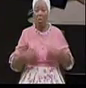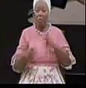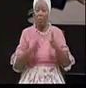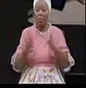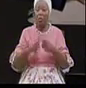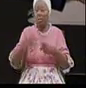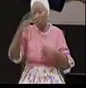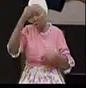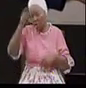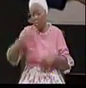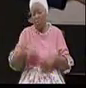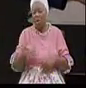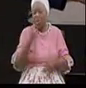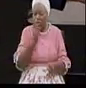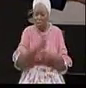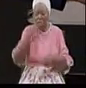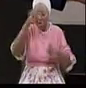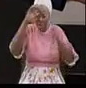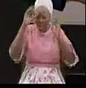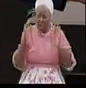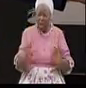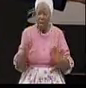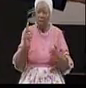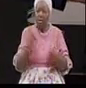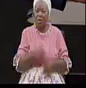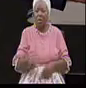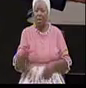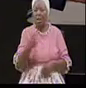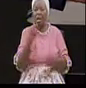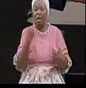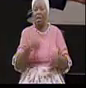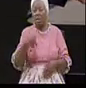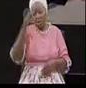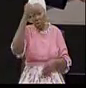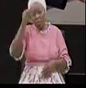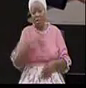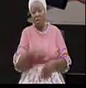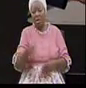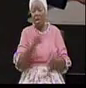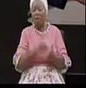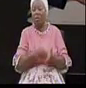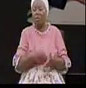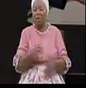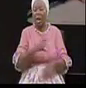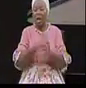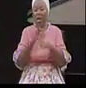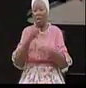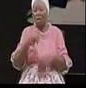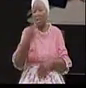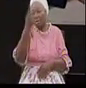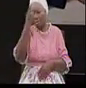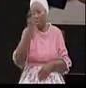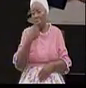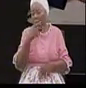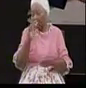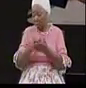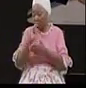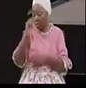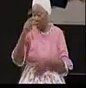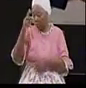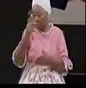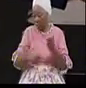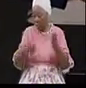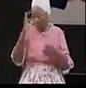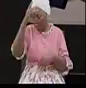disobey deliberately their earthly parents. That's what daddy wants. I'll